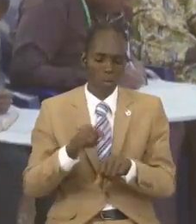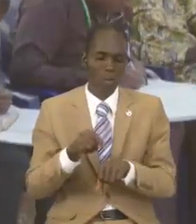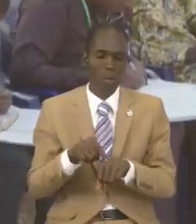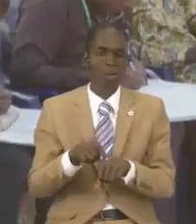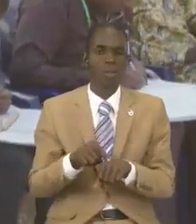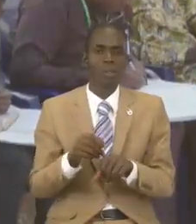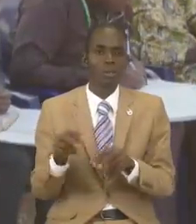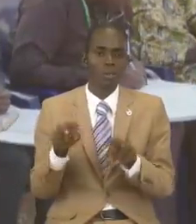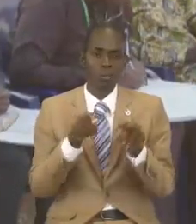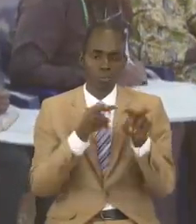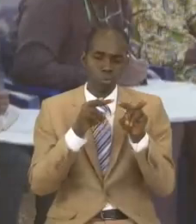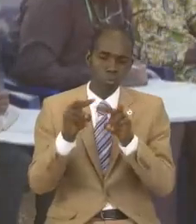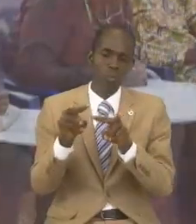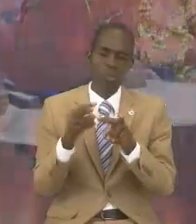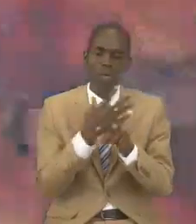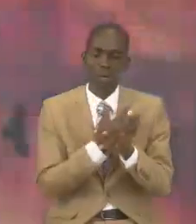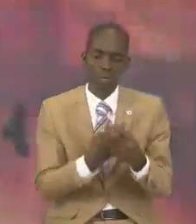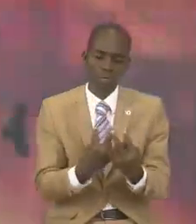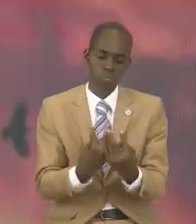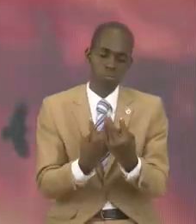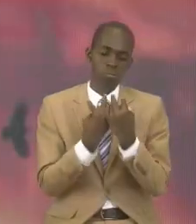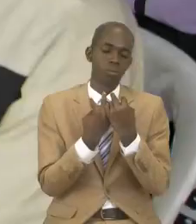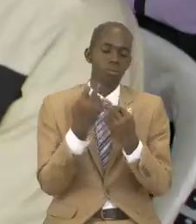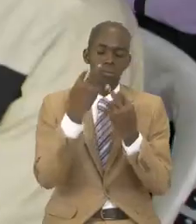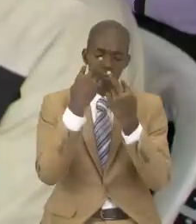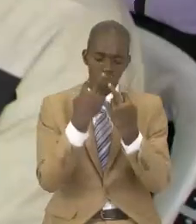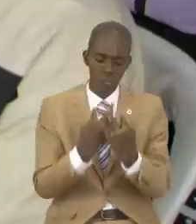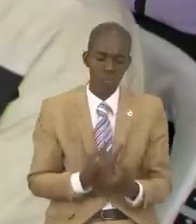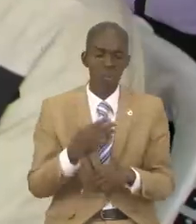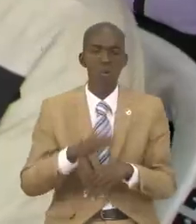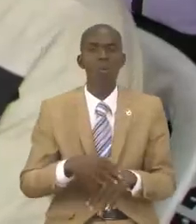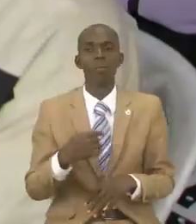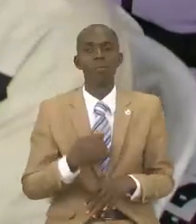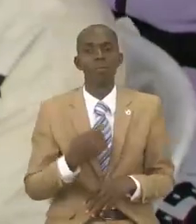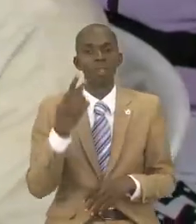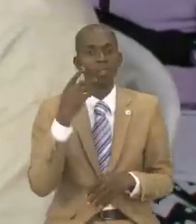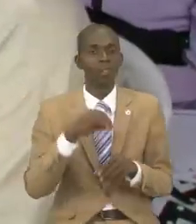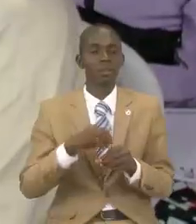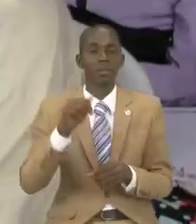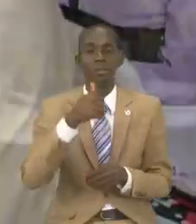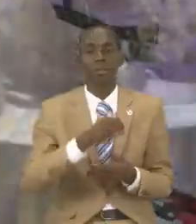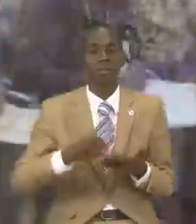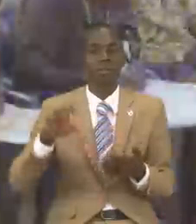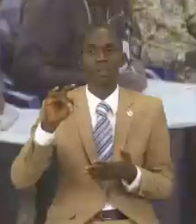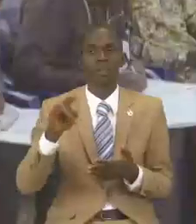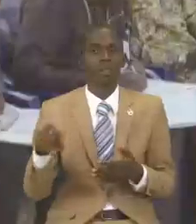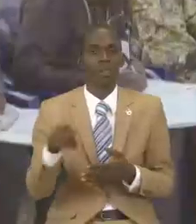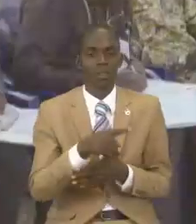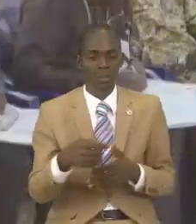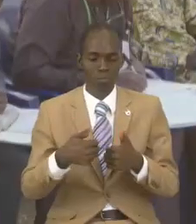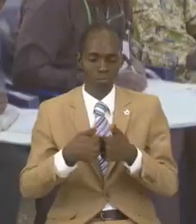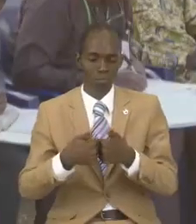stare upon me. Look at verse 18. They part my garments among